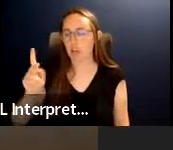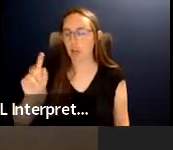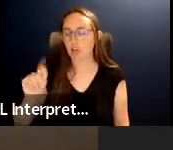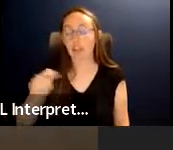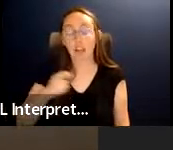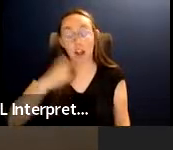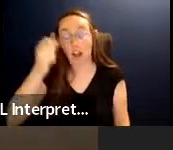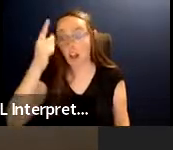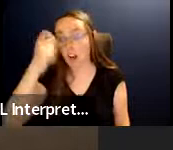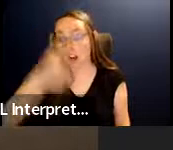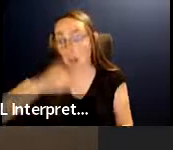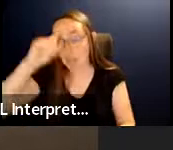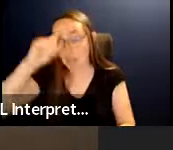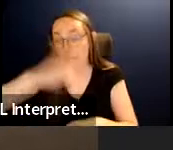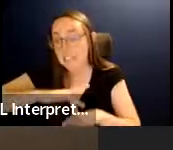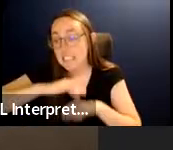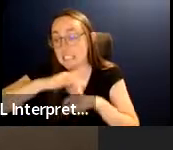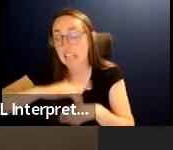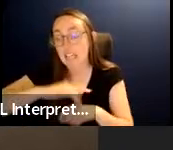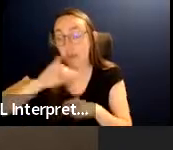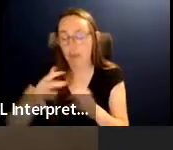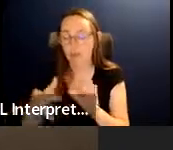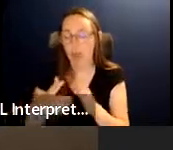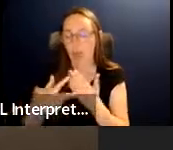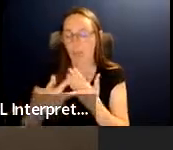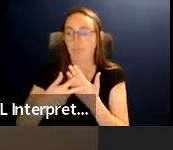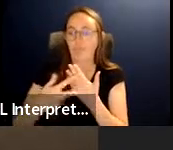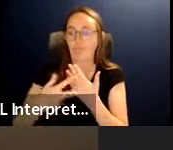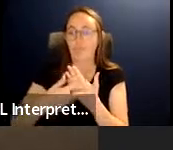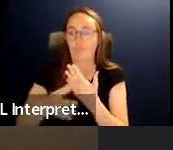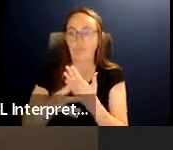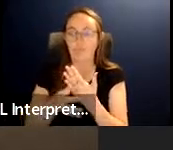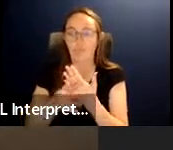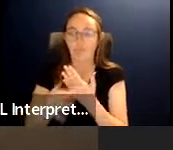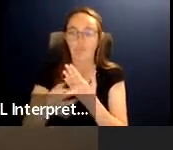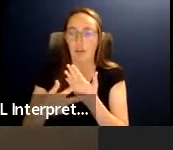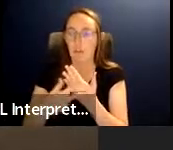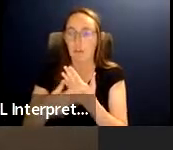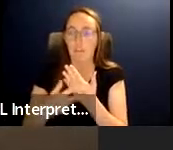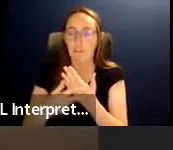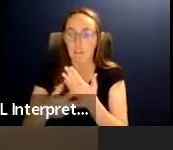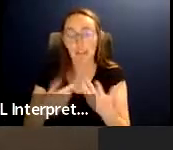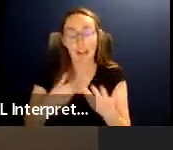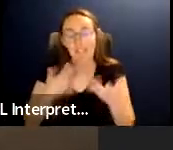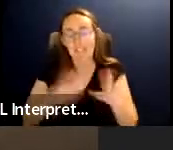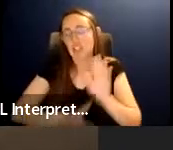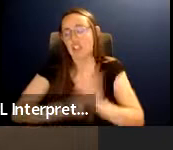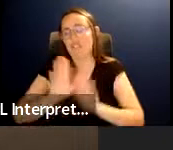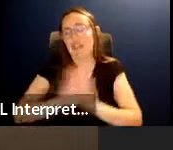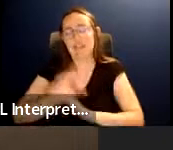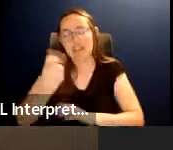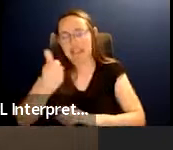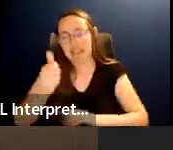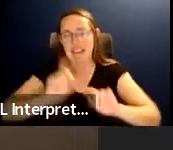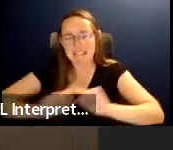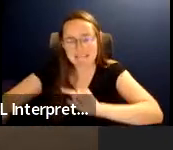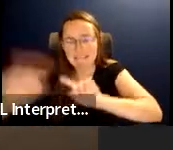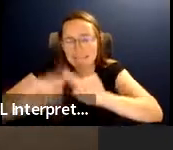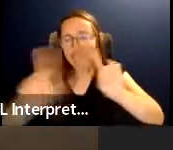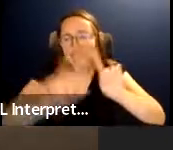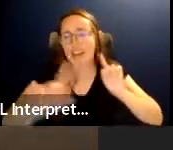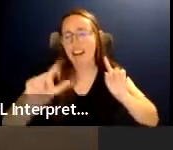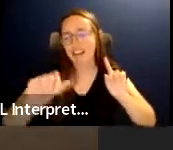pop sockets. I've come up with like 10 different assistive technology solutions you can make with a pop